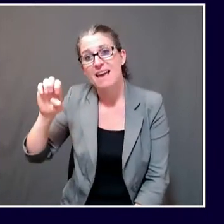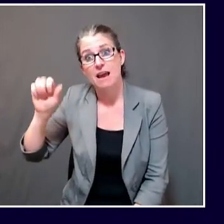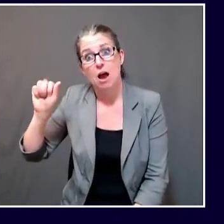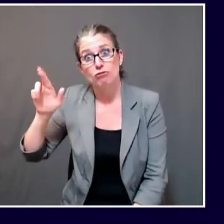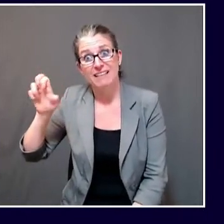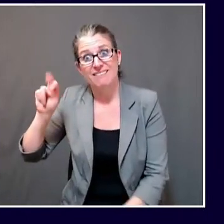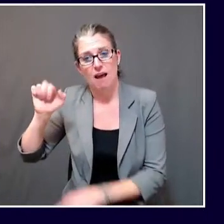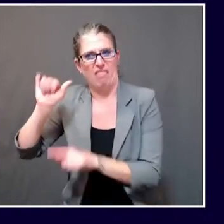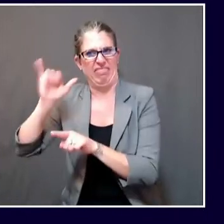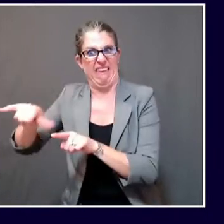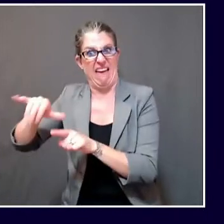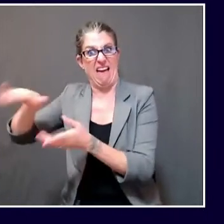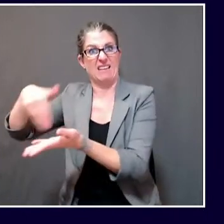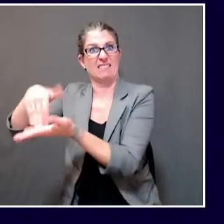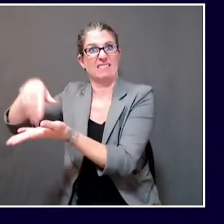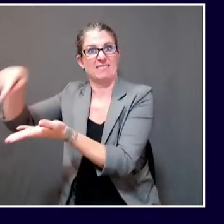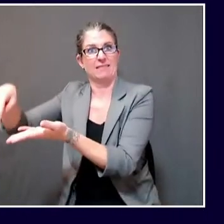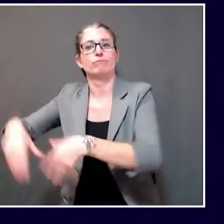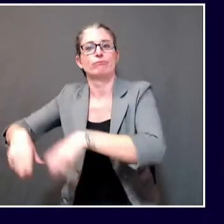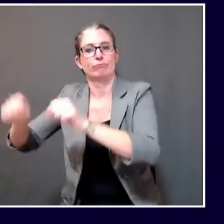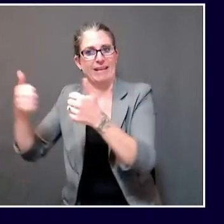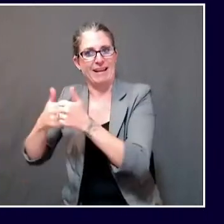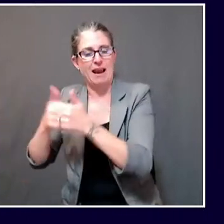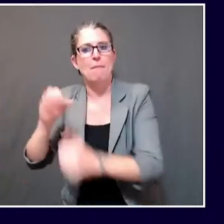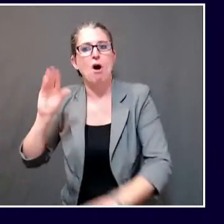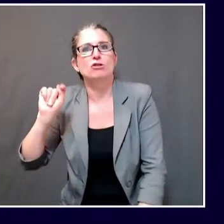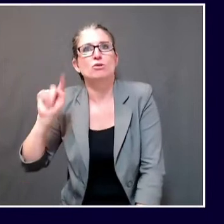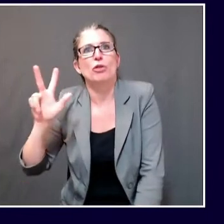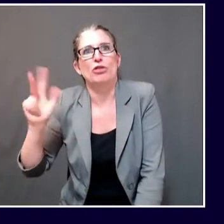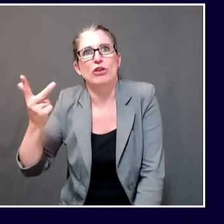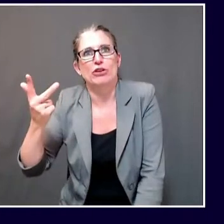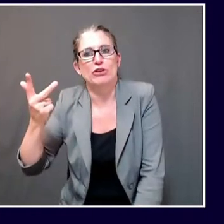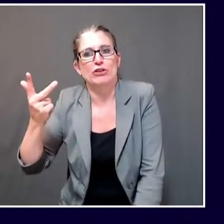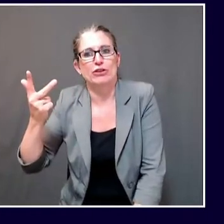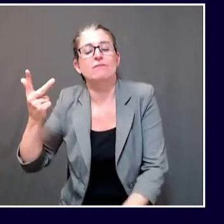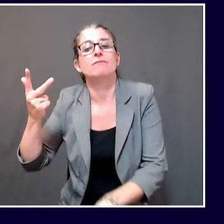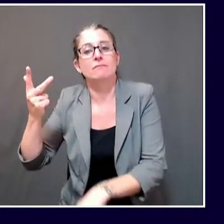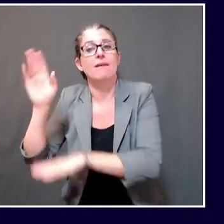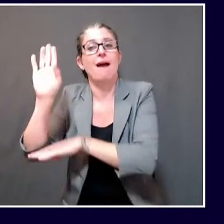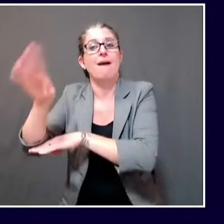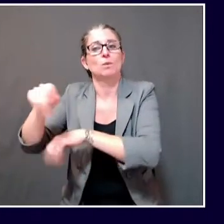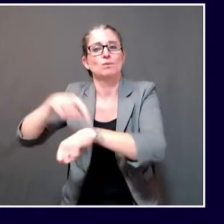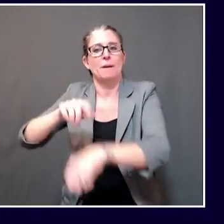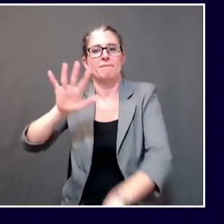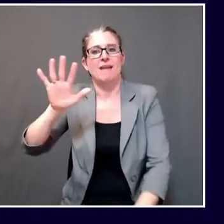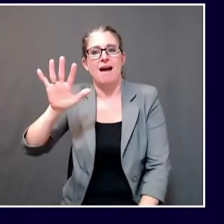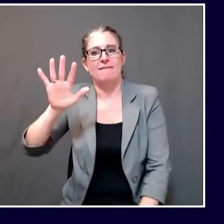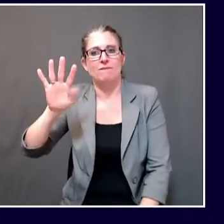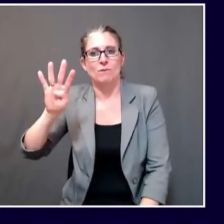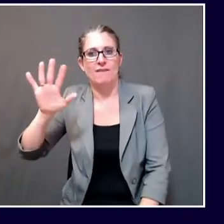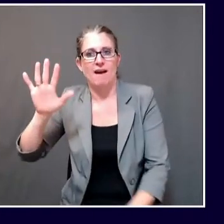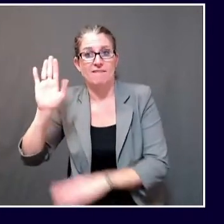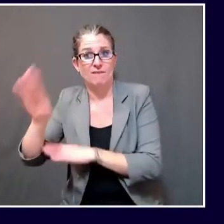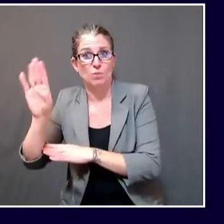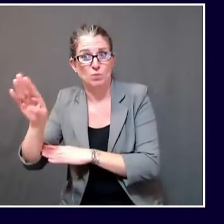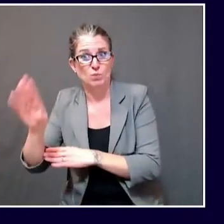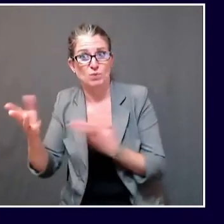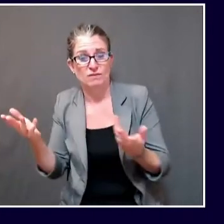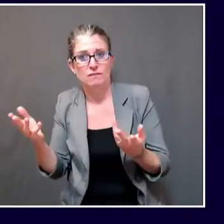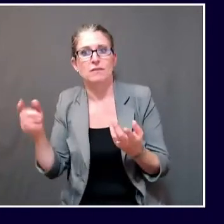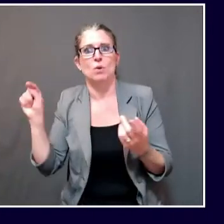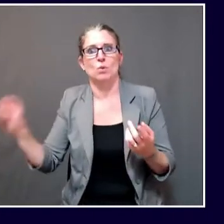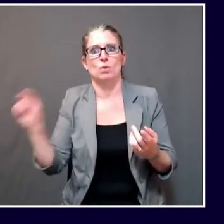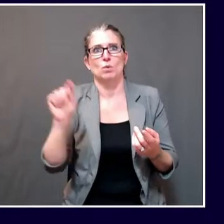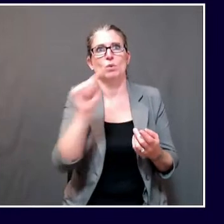individual hockey referee who was on the ice for these 8 games over this 2-day period, this individual has